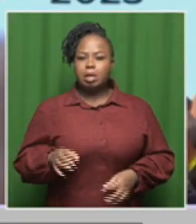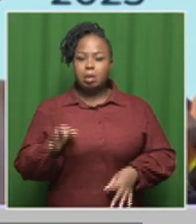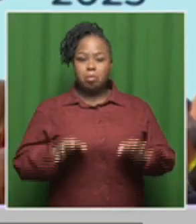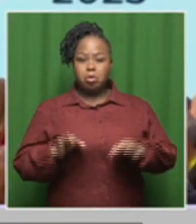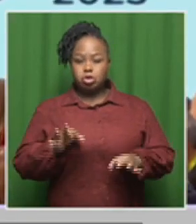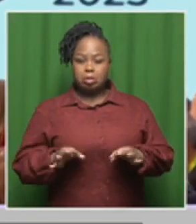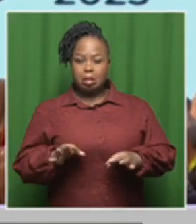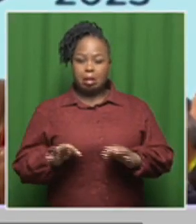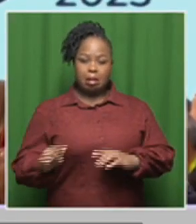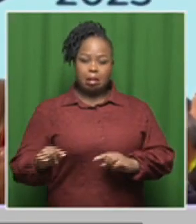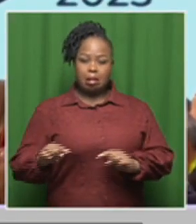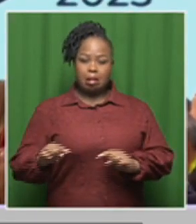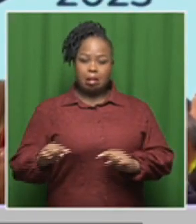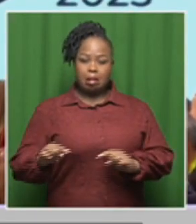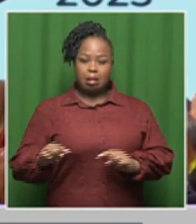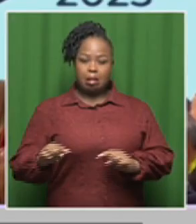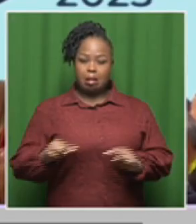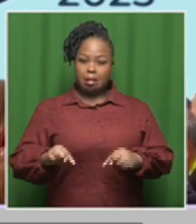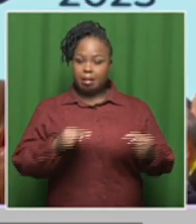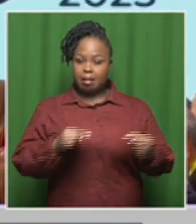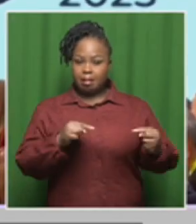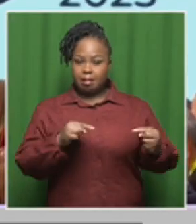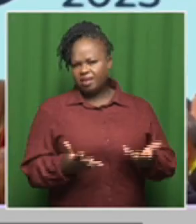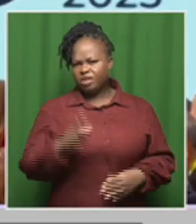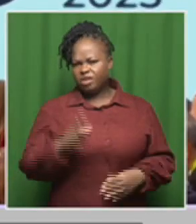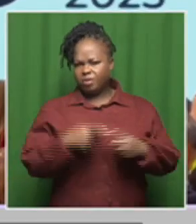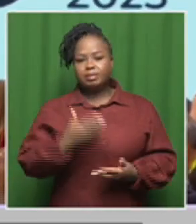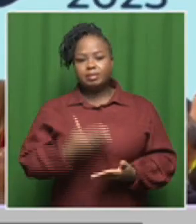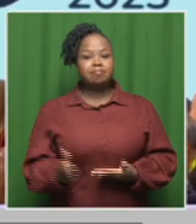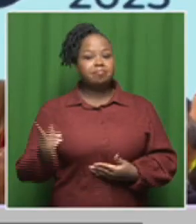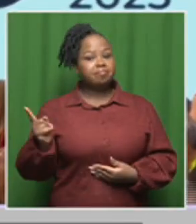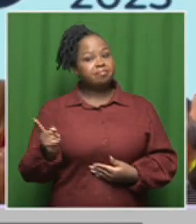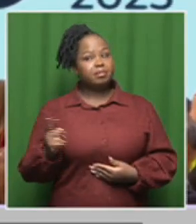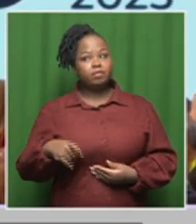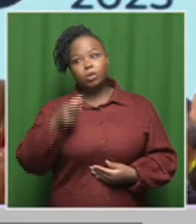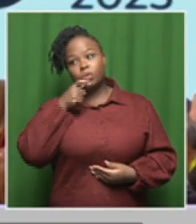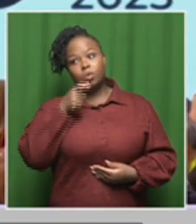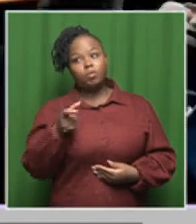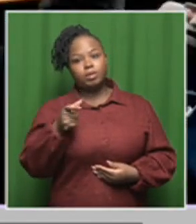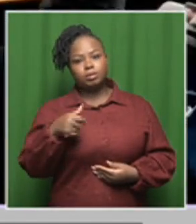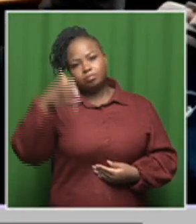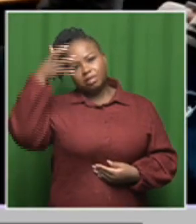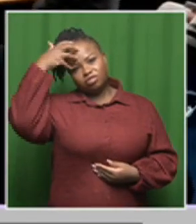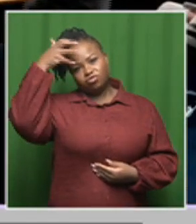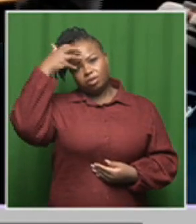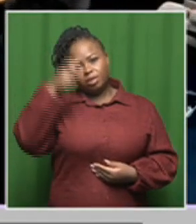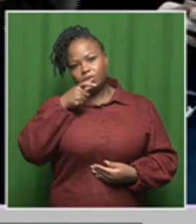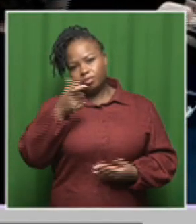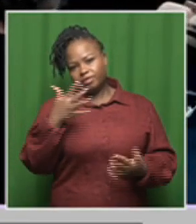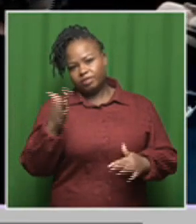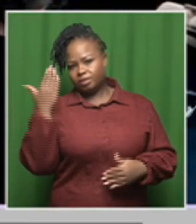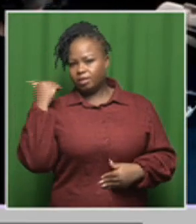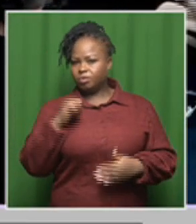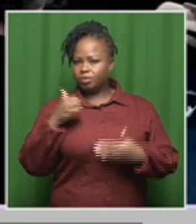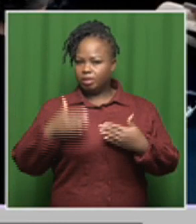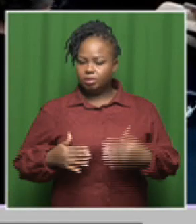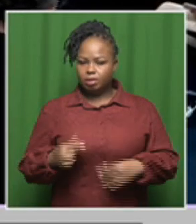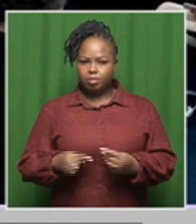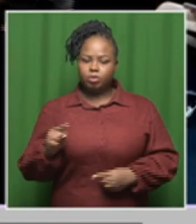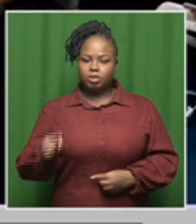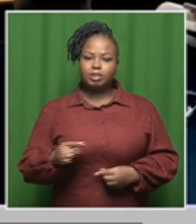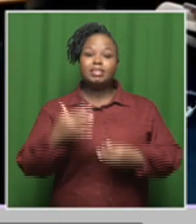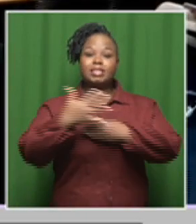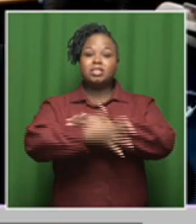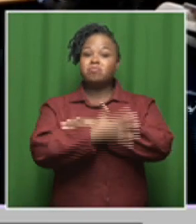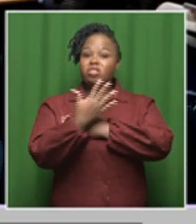up. Perhaps we'll even hear him speak about some of the comments that President-elect asked over the weekend about this